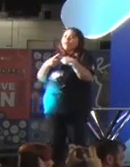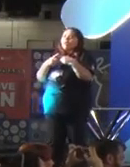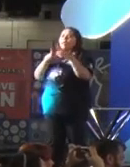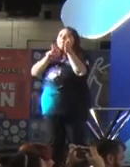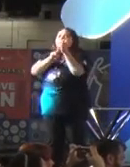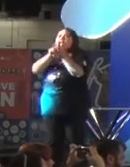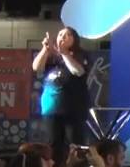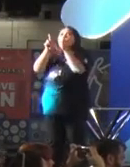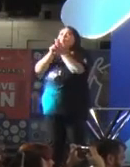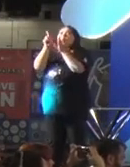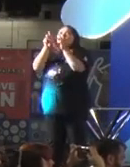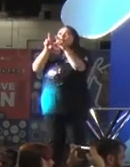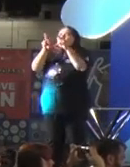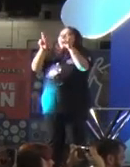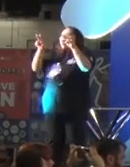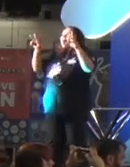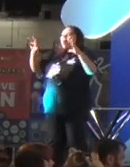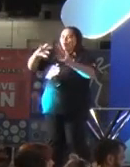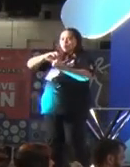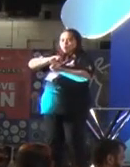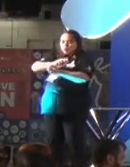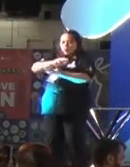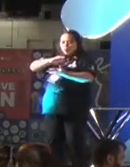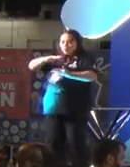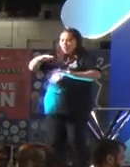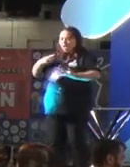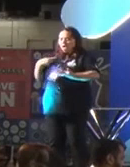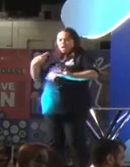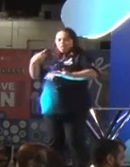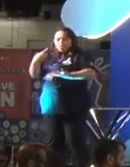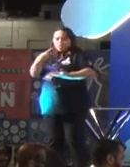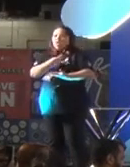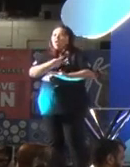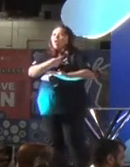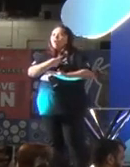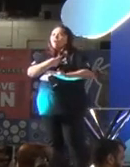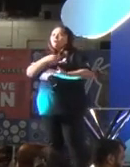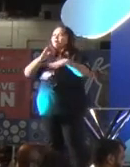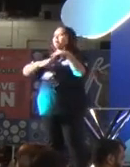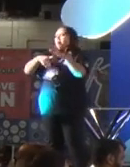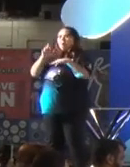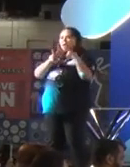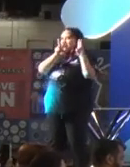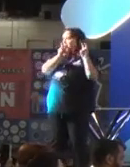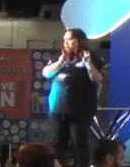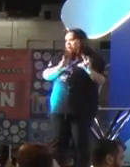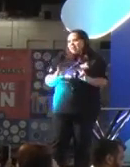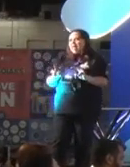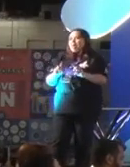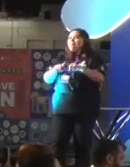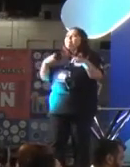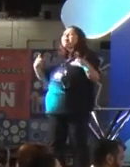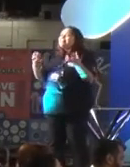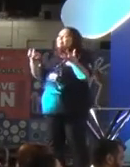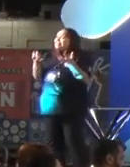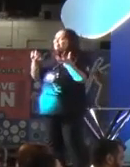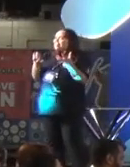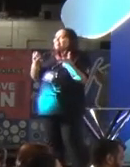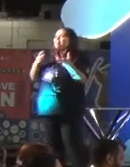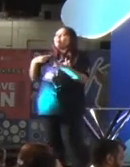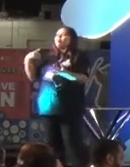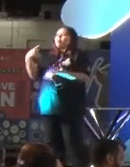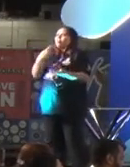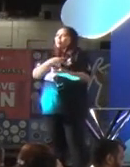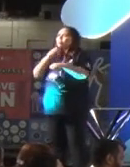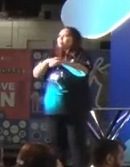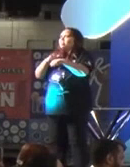universe, about ourselves, about any other topic. But he wanted us to do it in a way that he